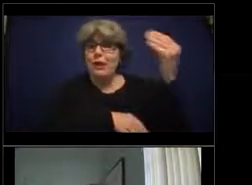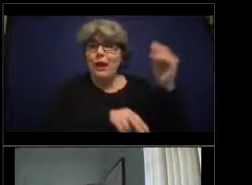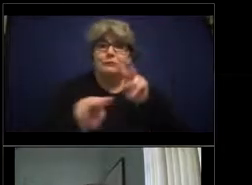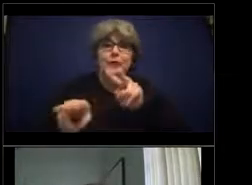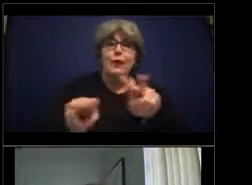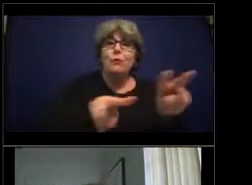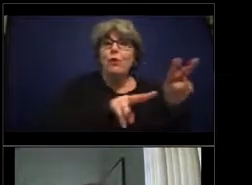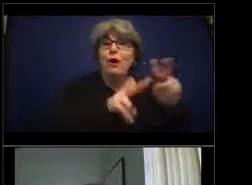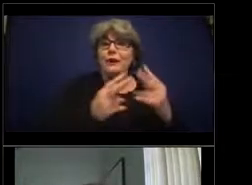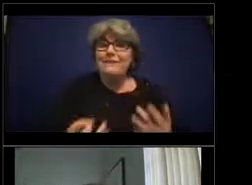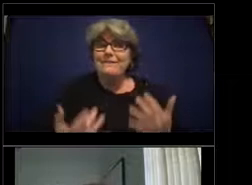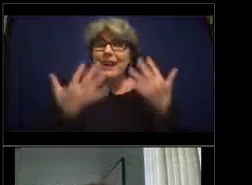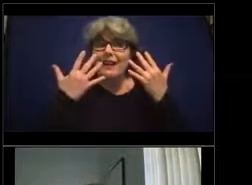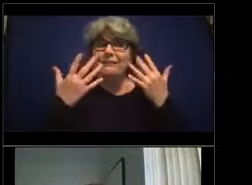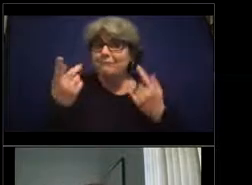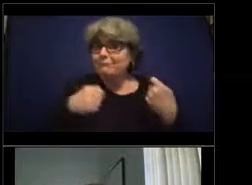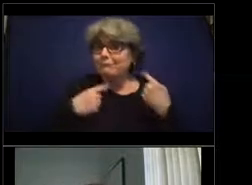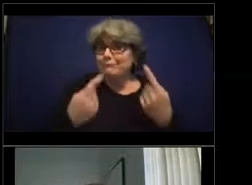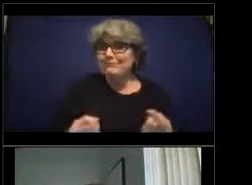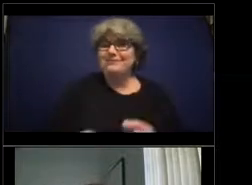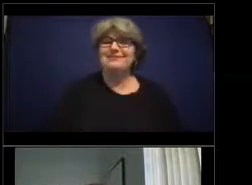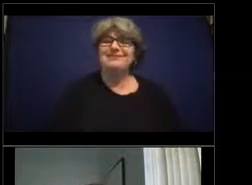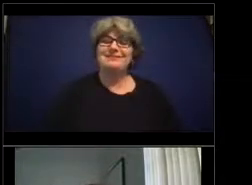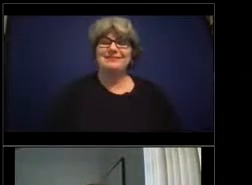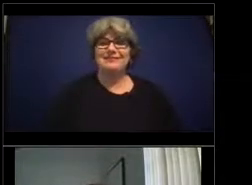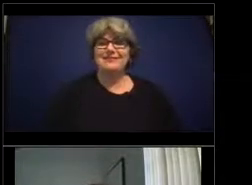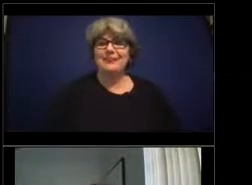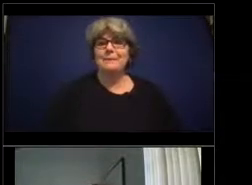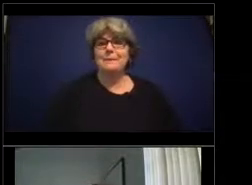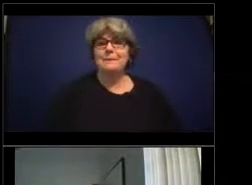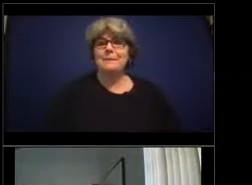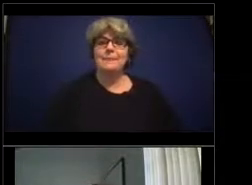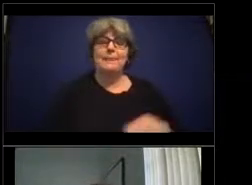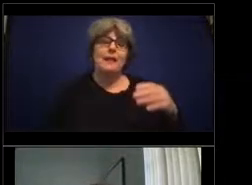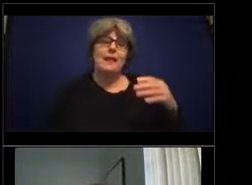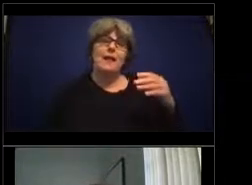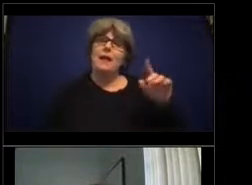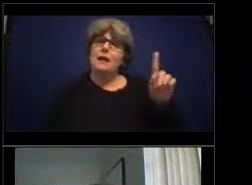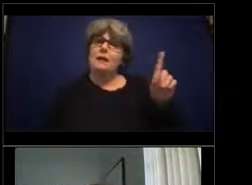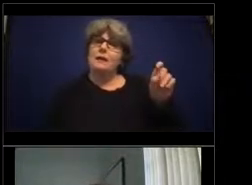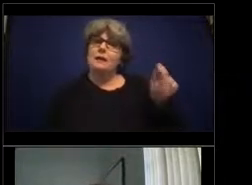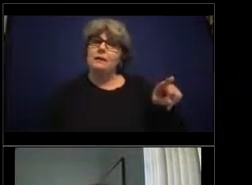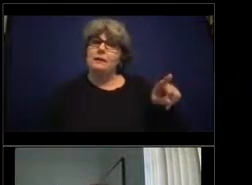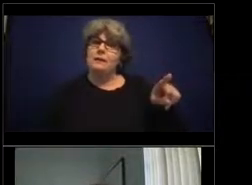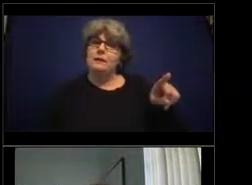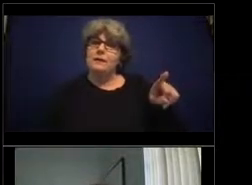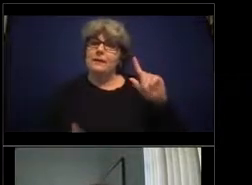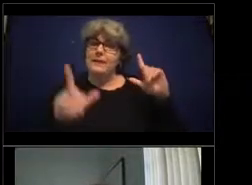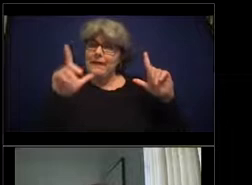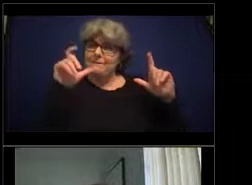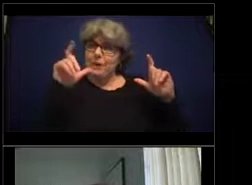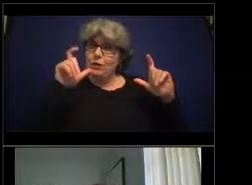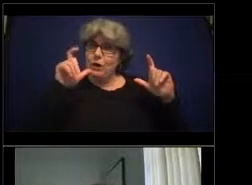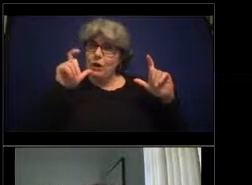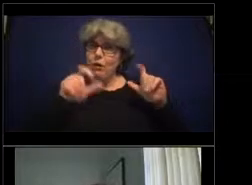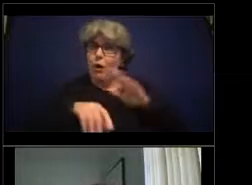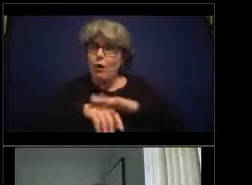these fires. Do you have any questions? Hadley asks, was that photo taken on a